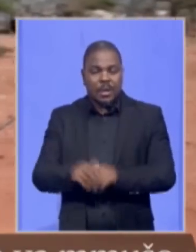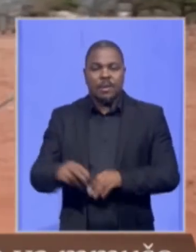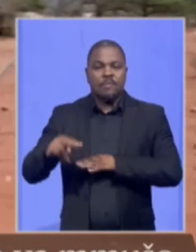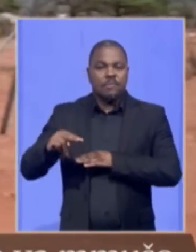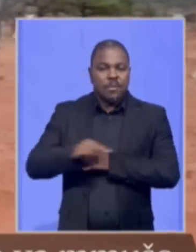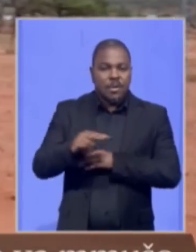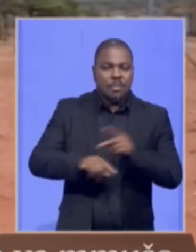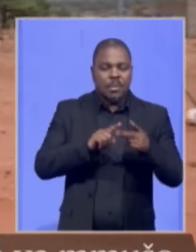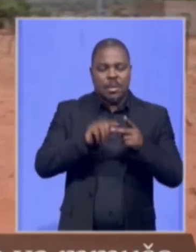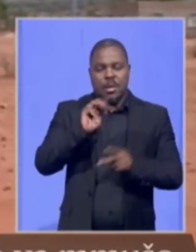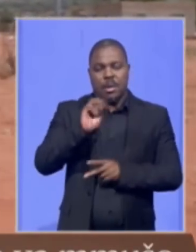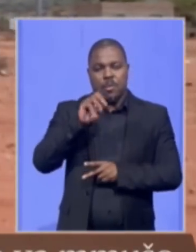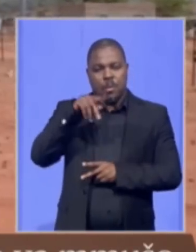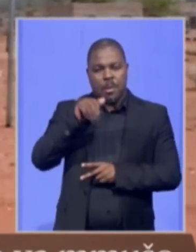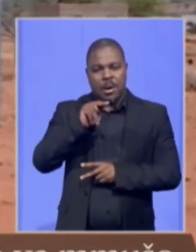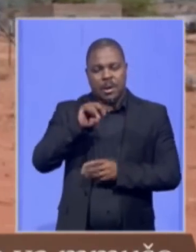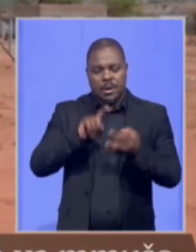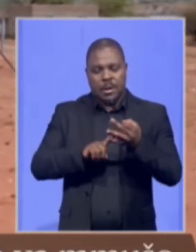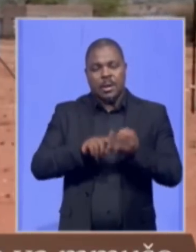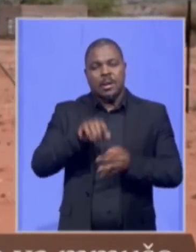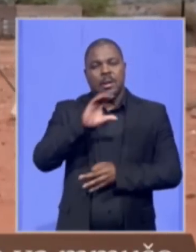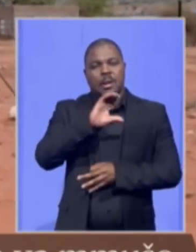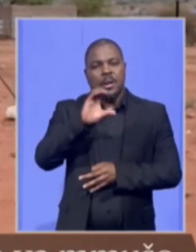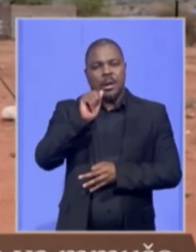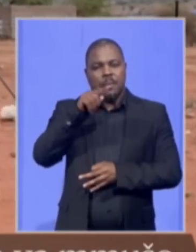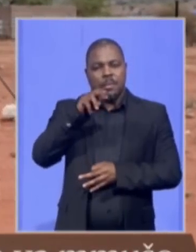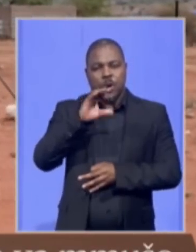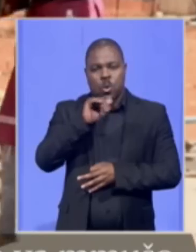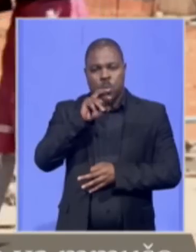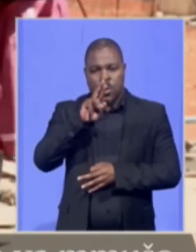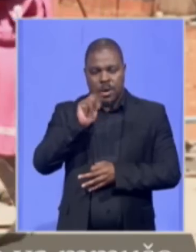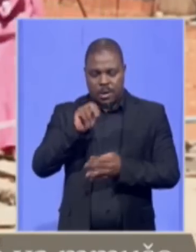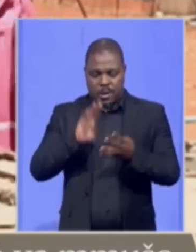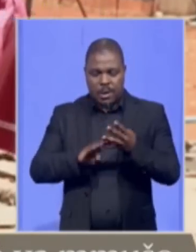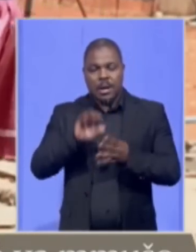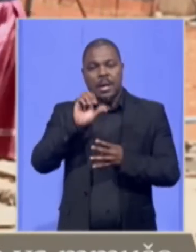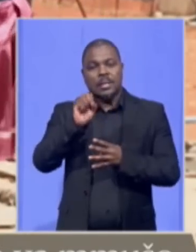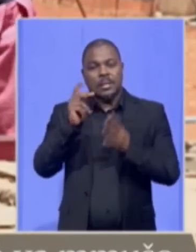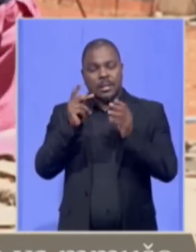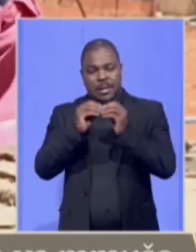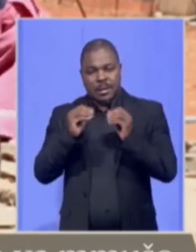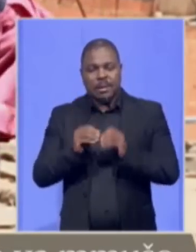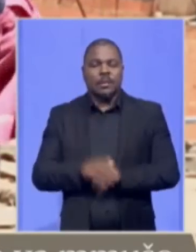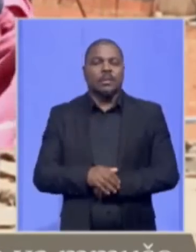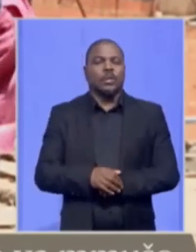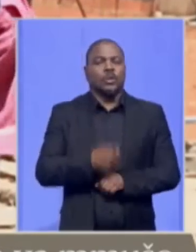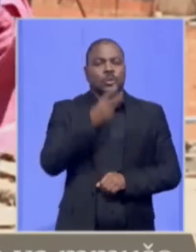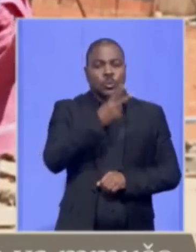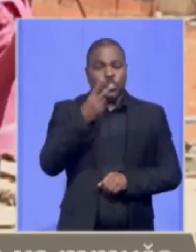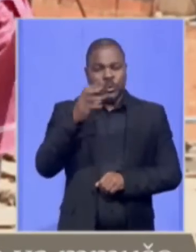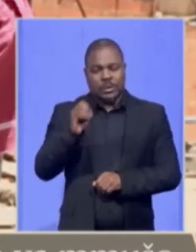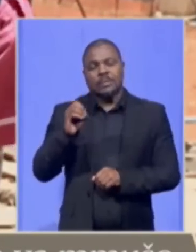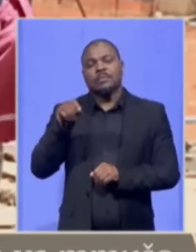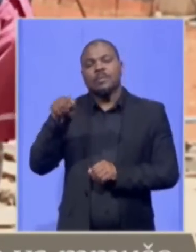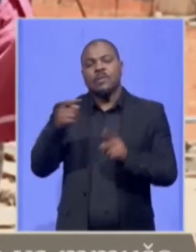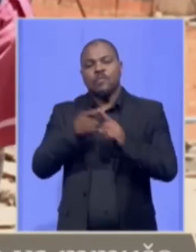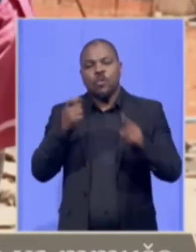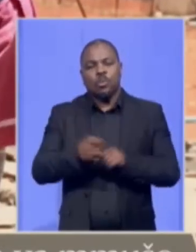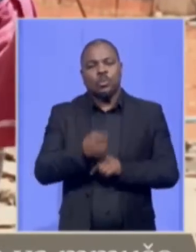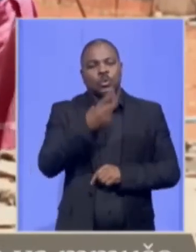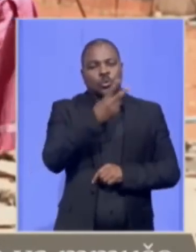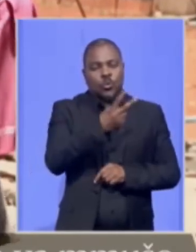Bembe, Mopani, Capricorn le Sekhukhune. Malapa a go feta 2,200 go tšwa metseng ye